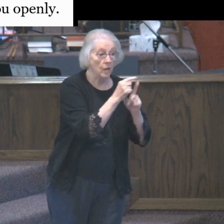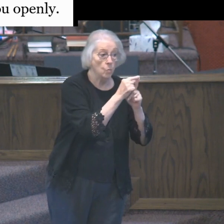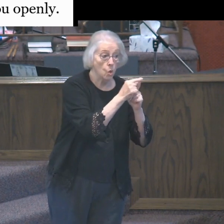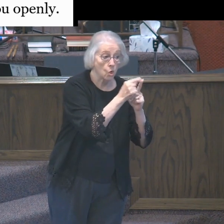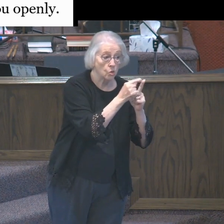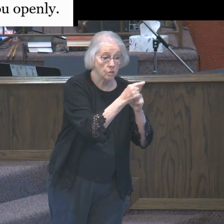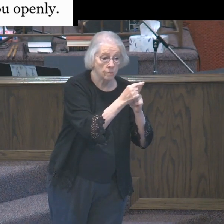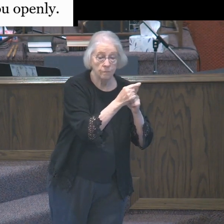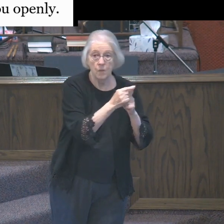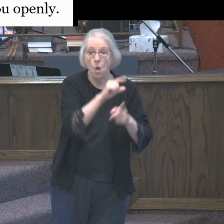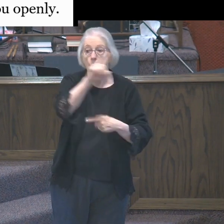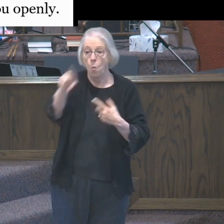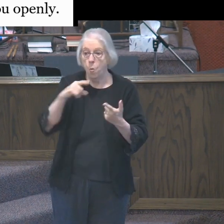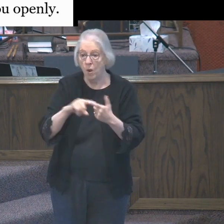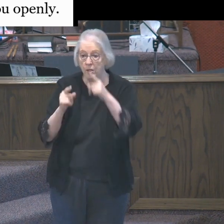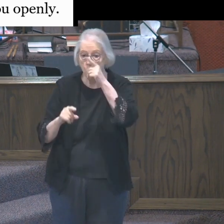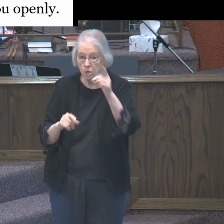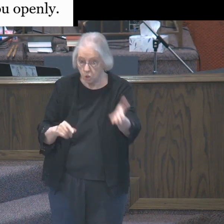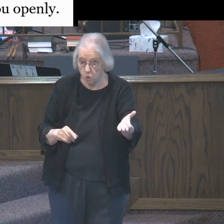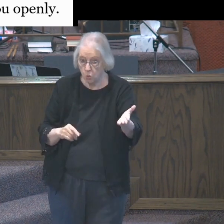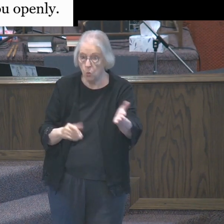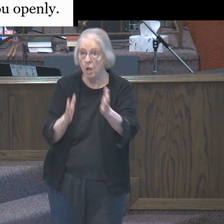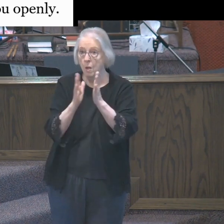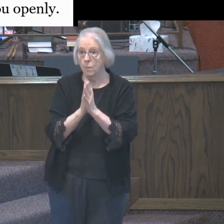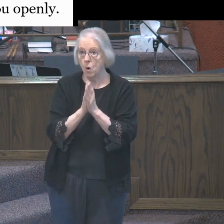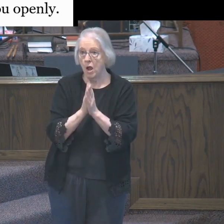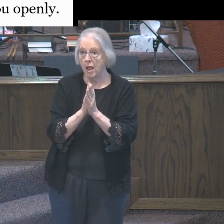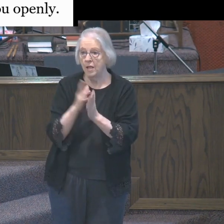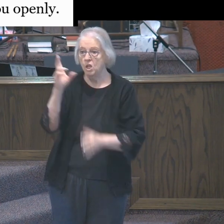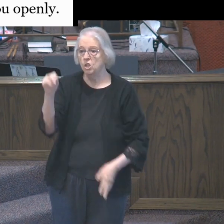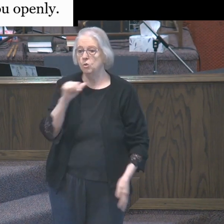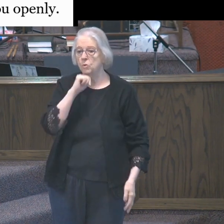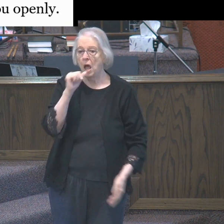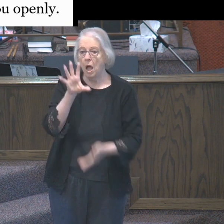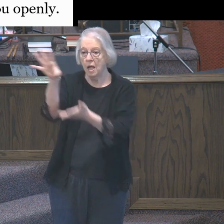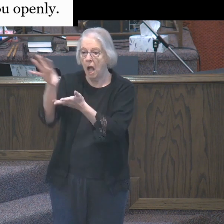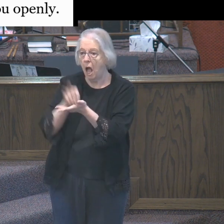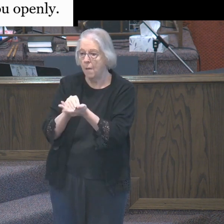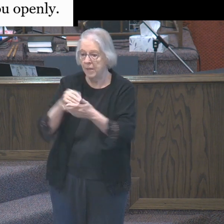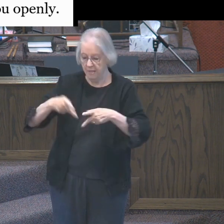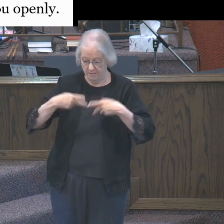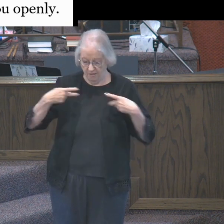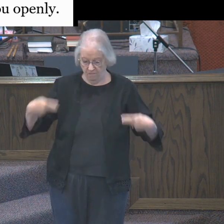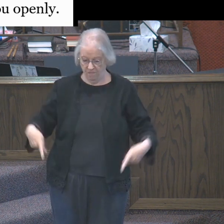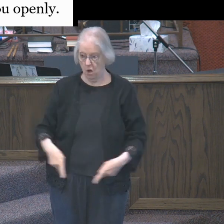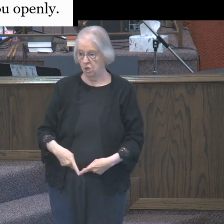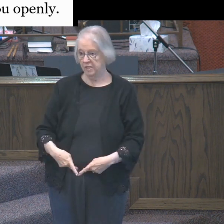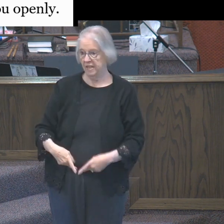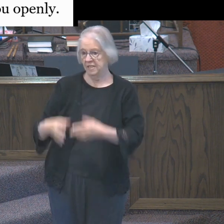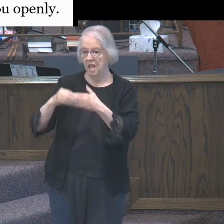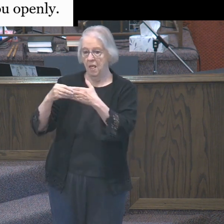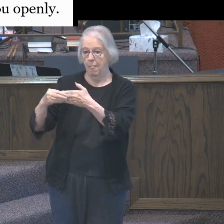streets, that they may be seen by men. Assuredly, I say to you, they have their